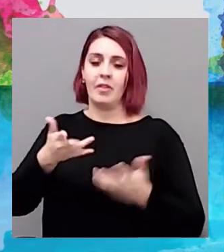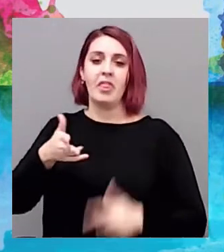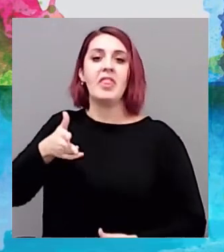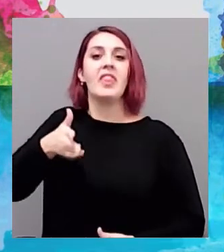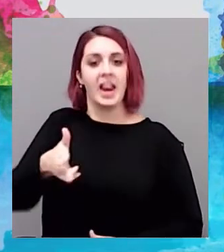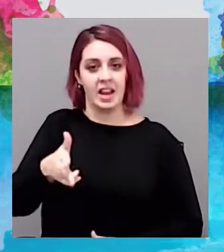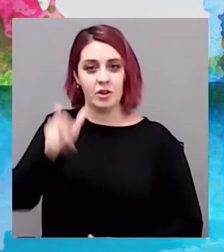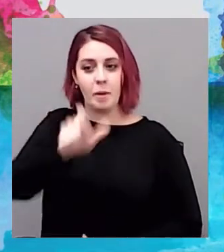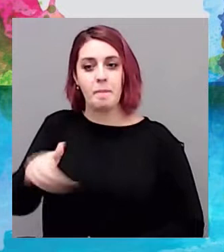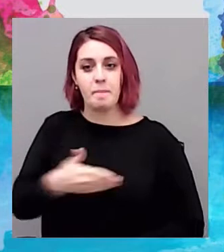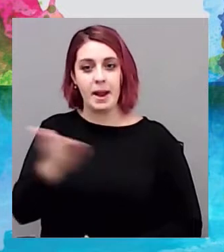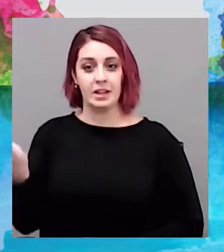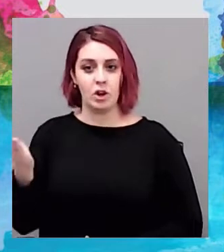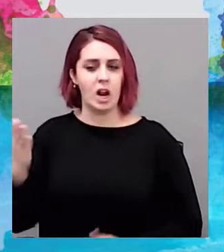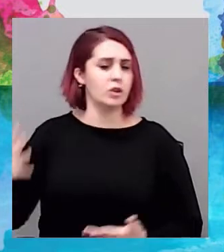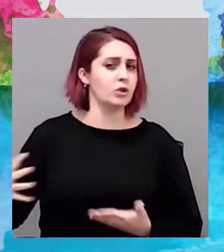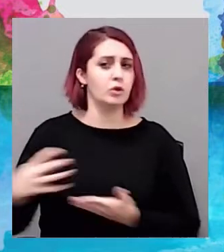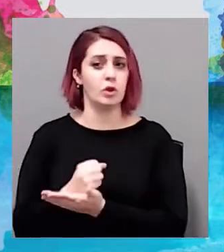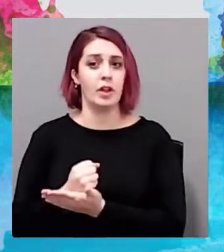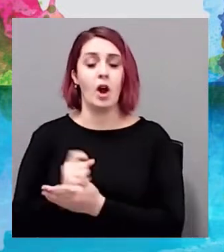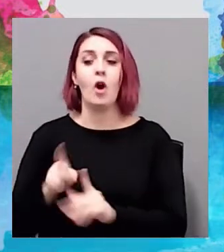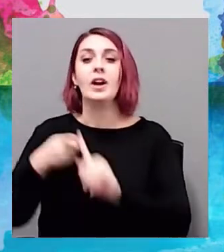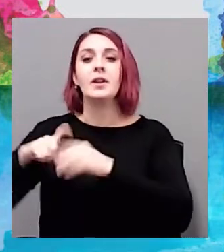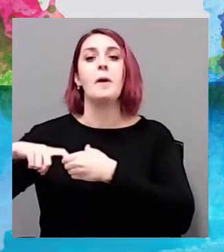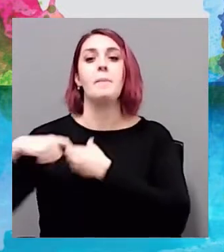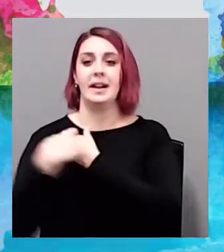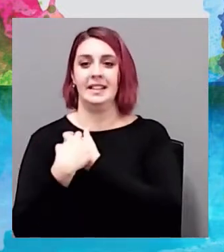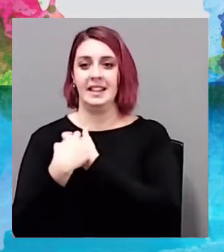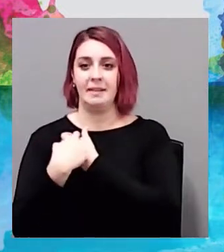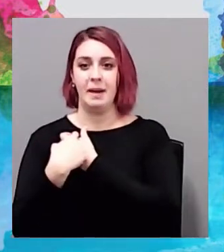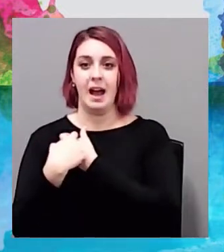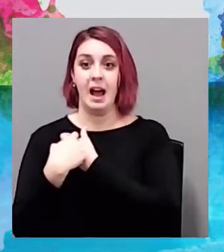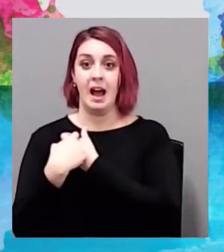right for all people to participate